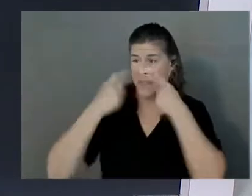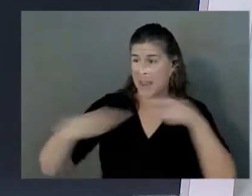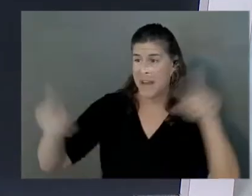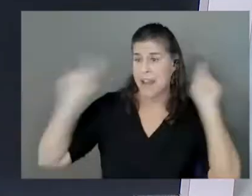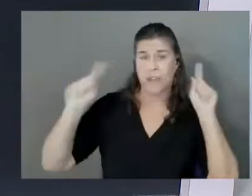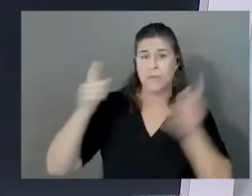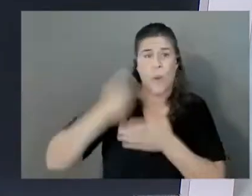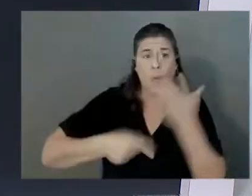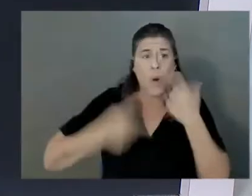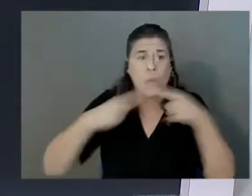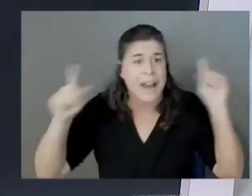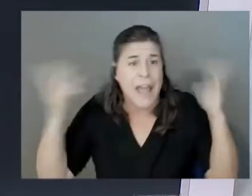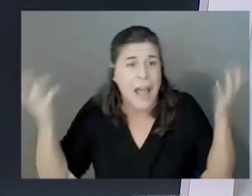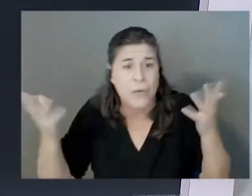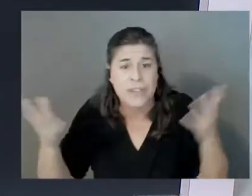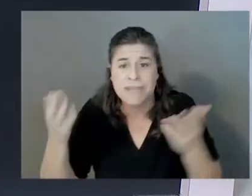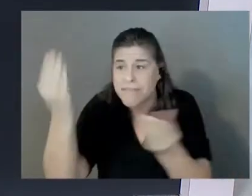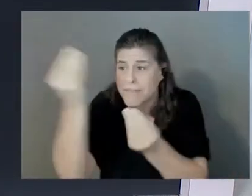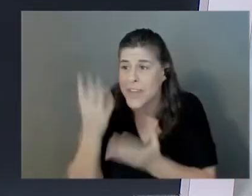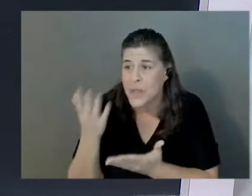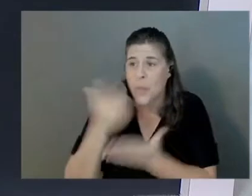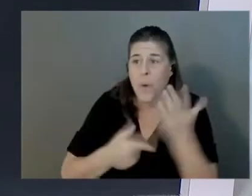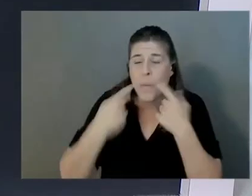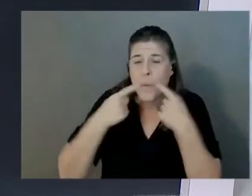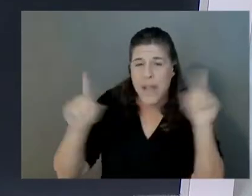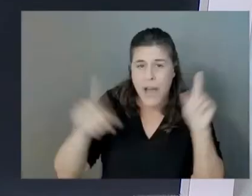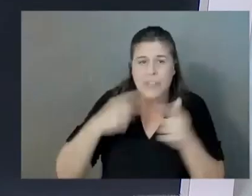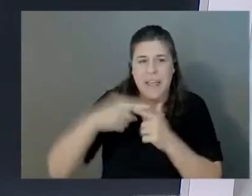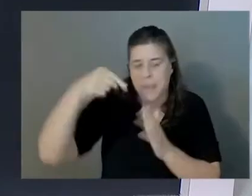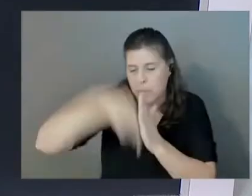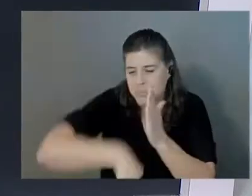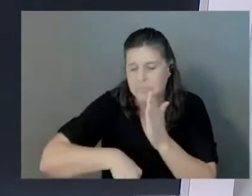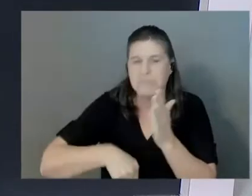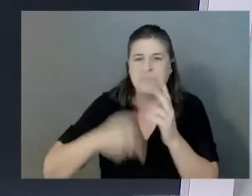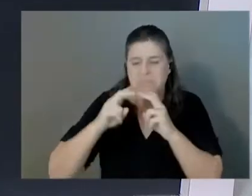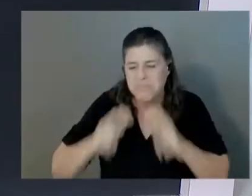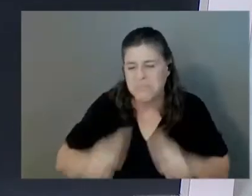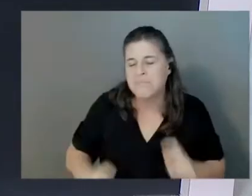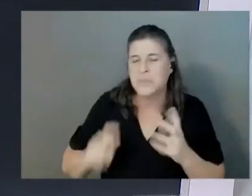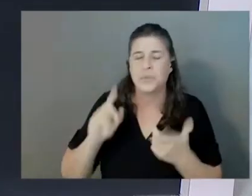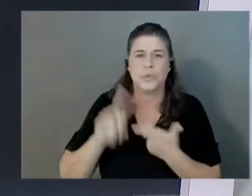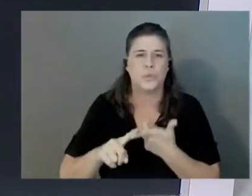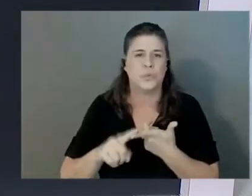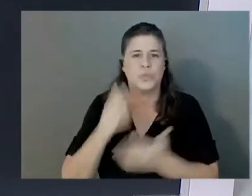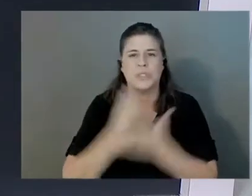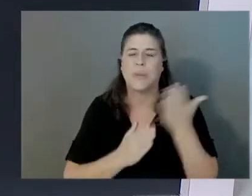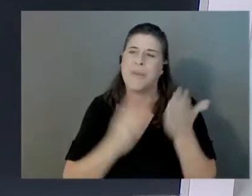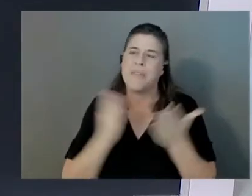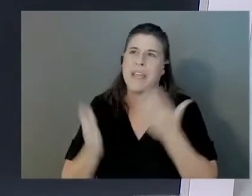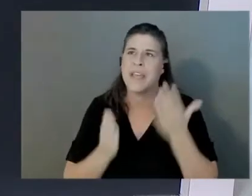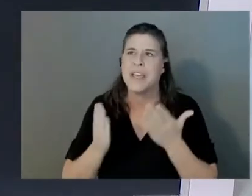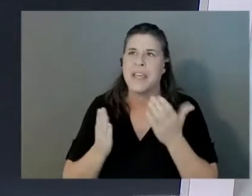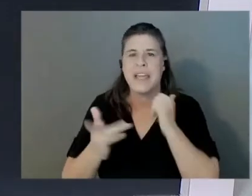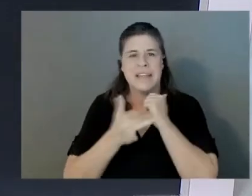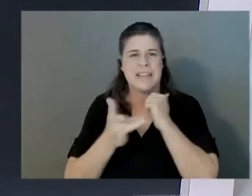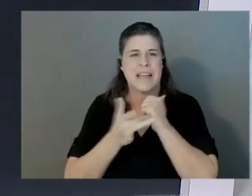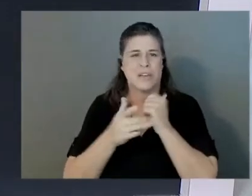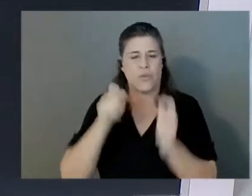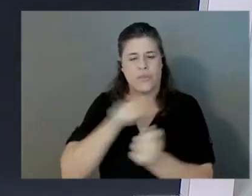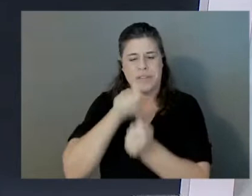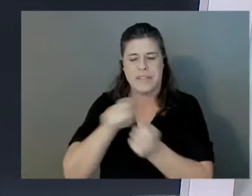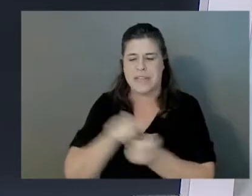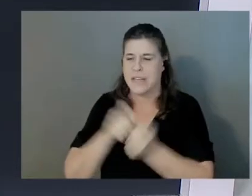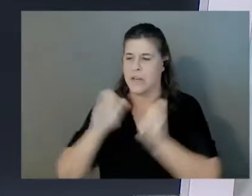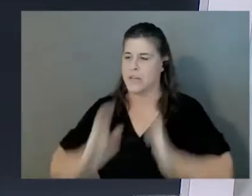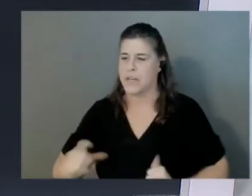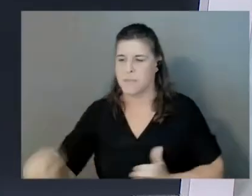announce? Tell us about what we announced, and then we'll dig a little deeper into some of the technical details that our customers like to hear.